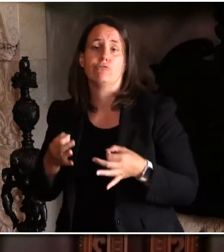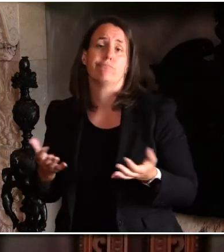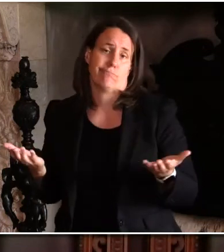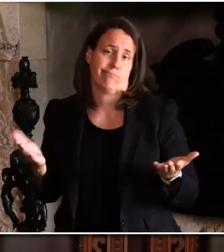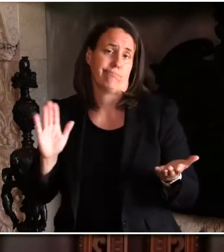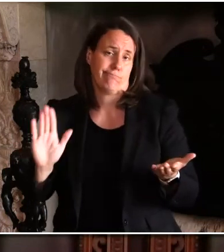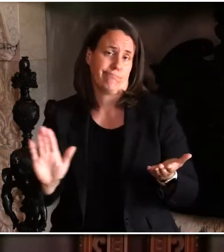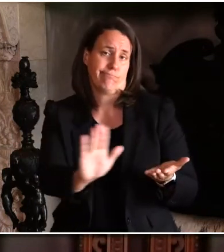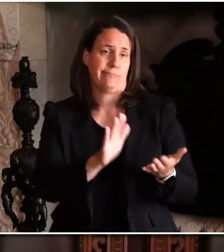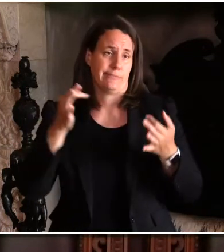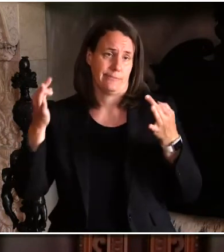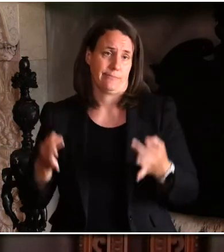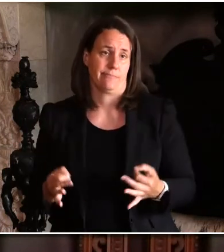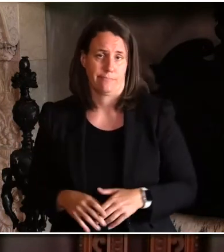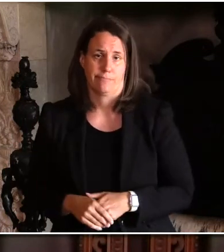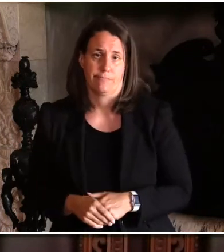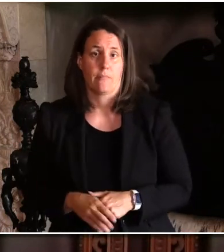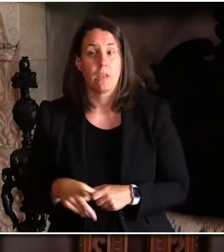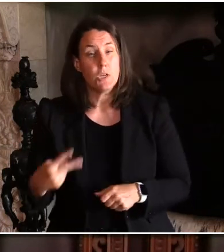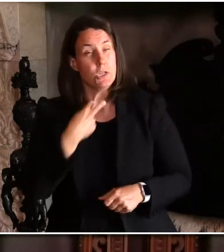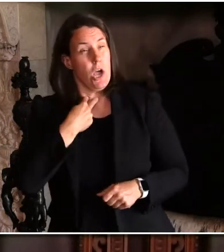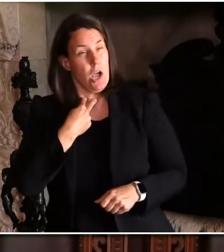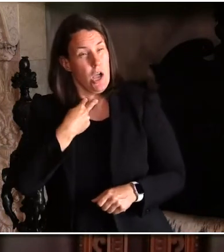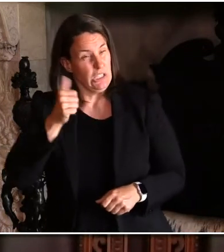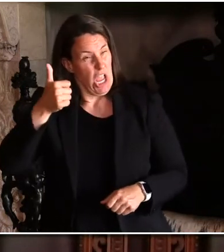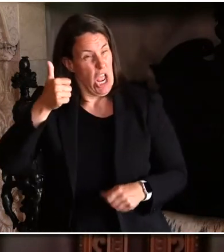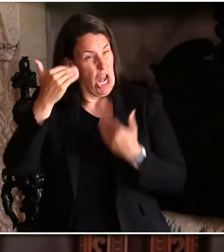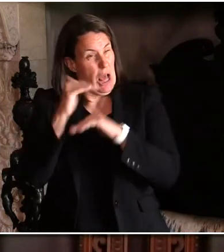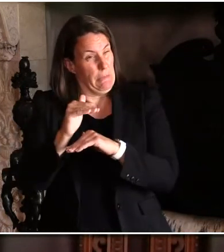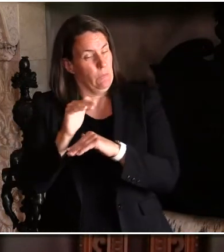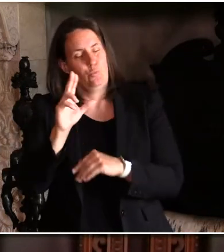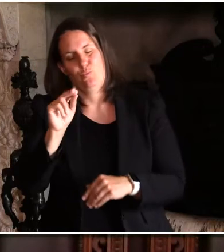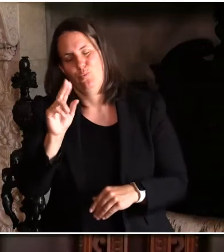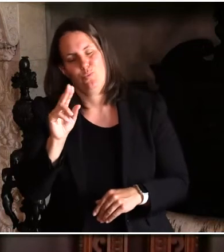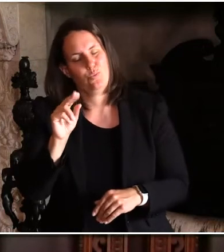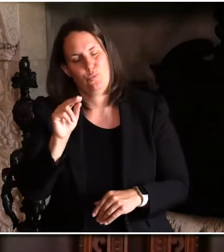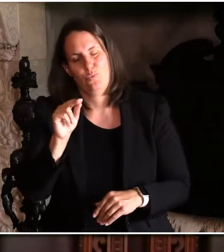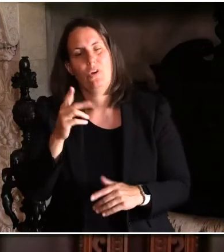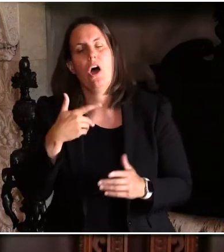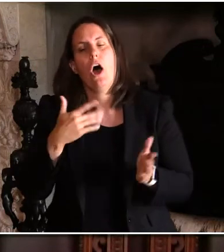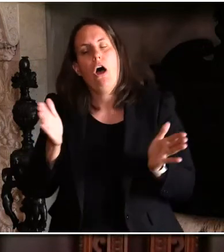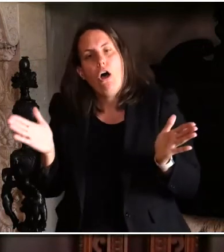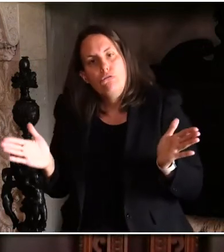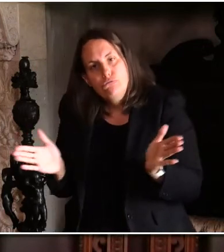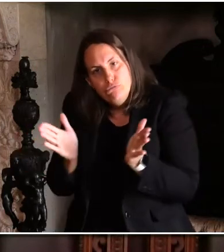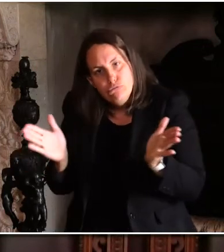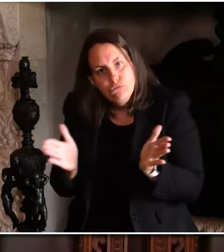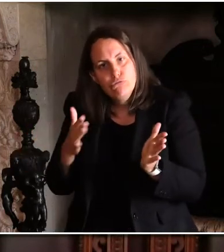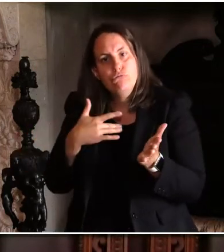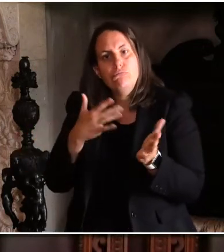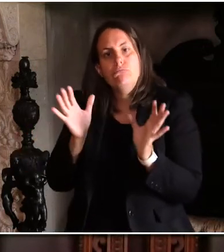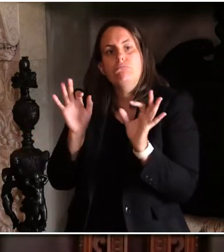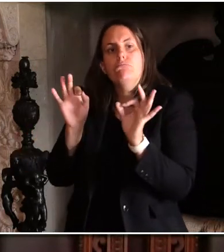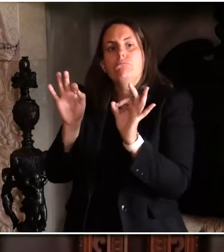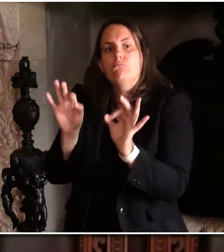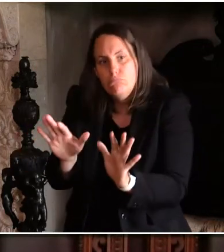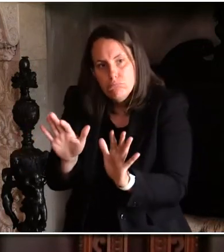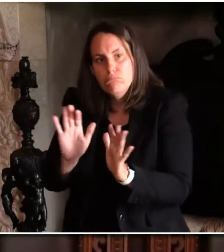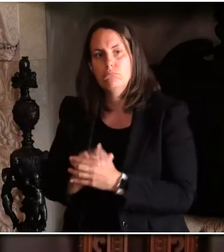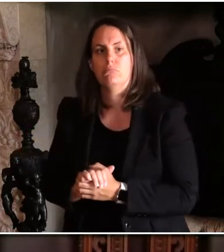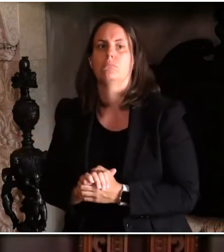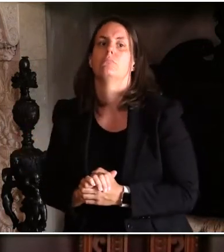kids in a room. That's just not accurate. What is accurate is they laid out multiple options for people and